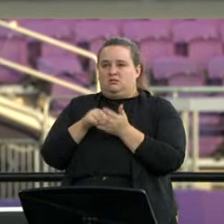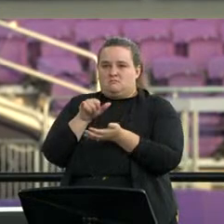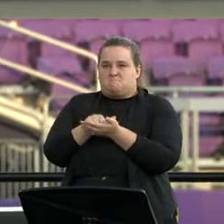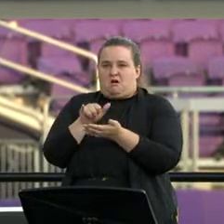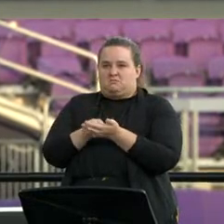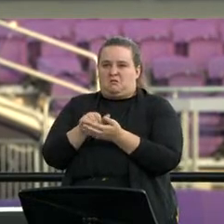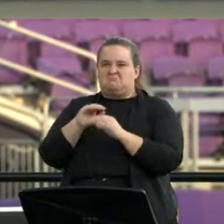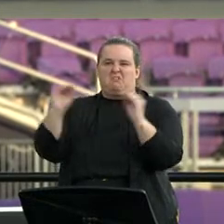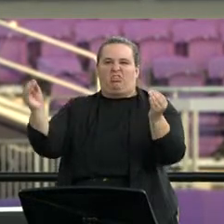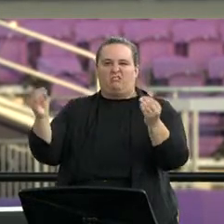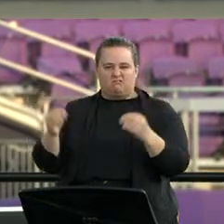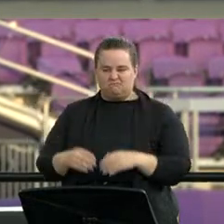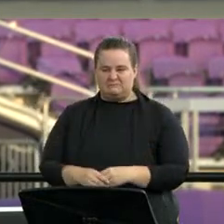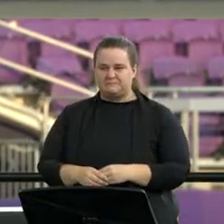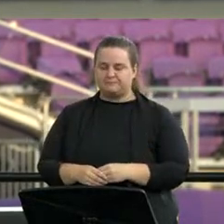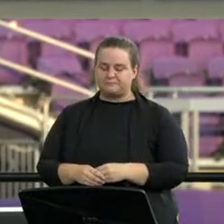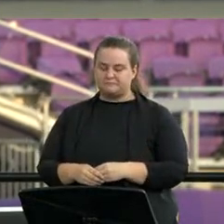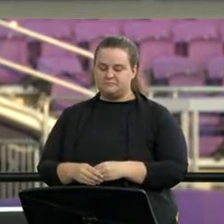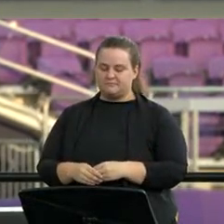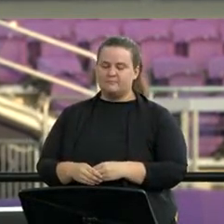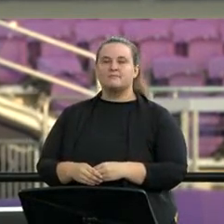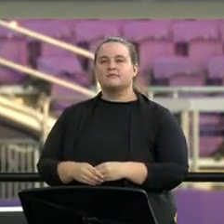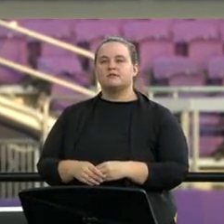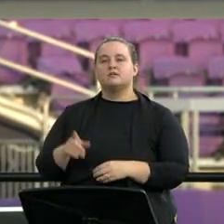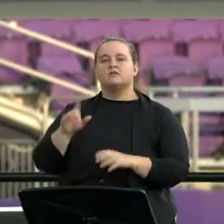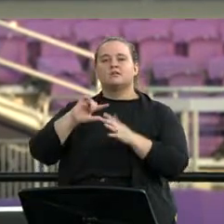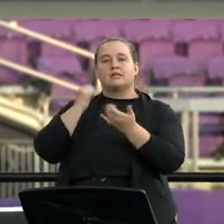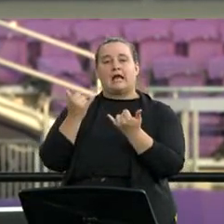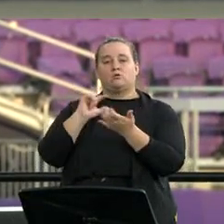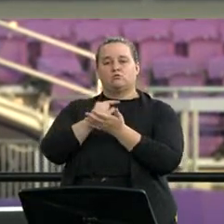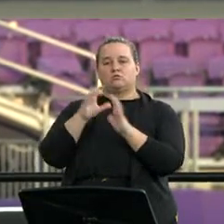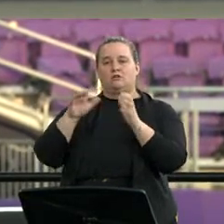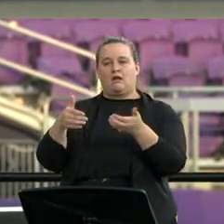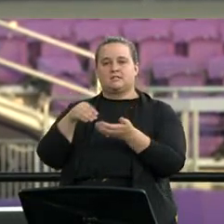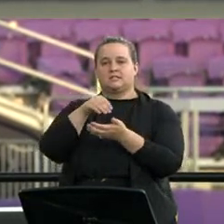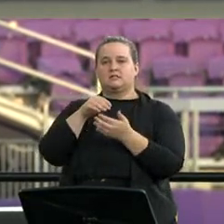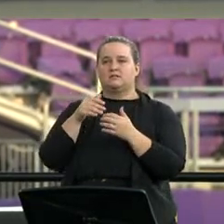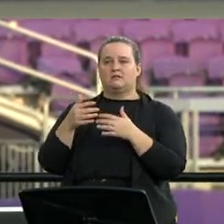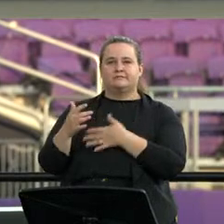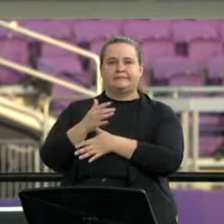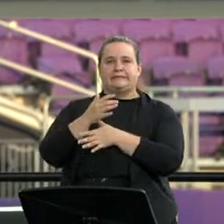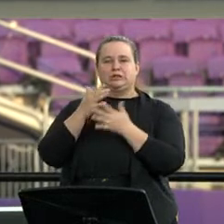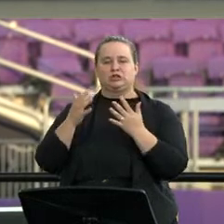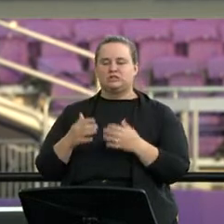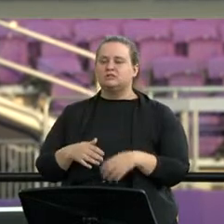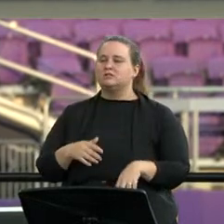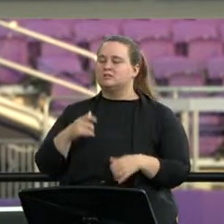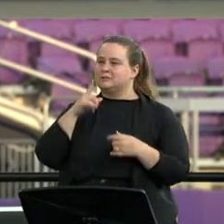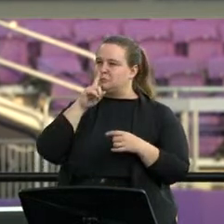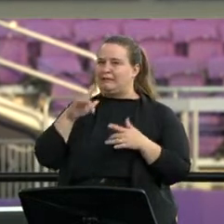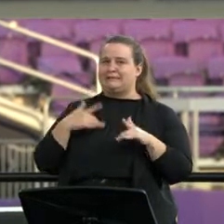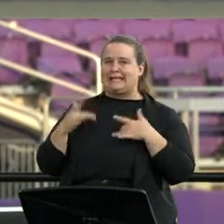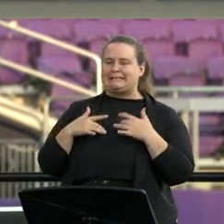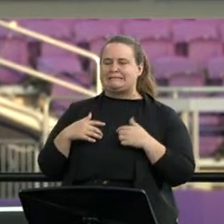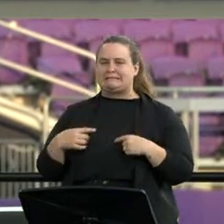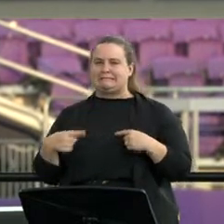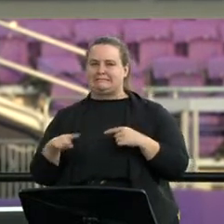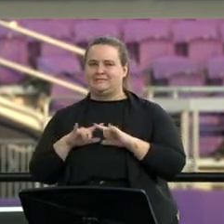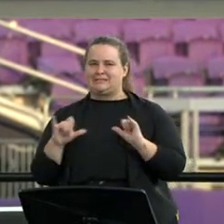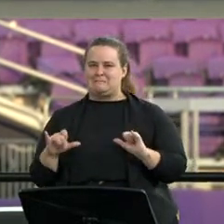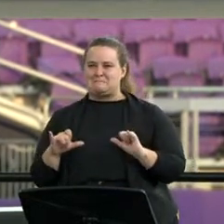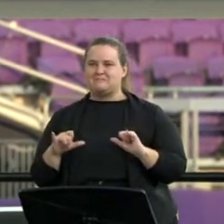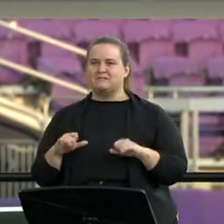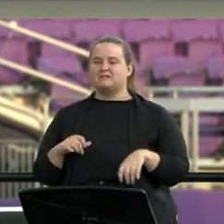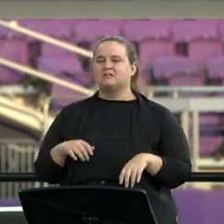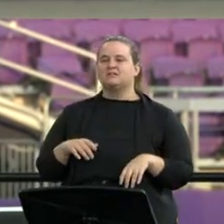cannot accomplish. As graduating seniors, we are approaching an exciting and nerve-wracking stage of our lives. To the